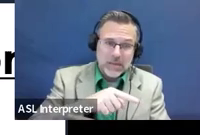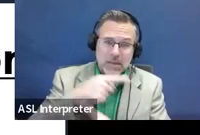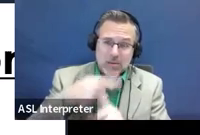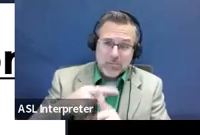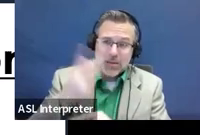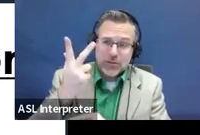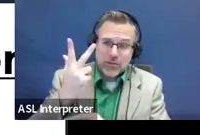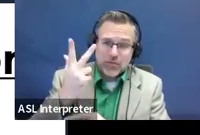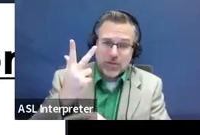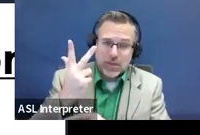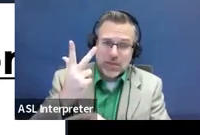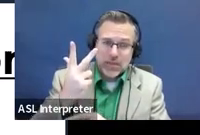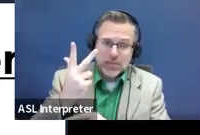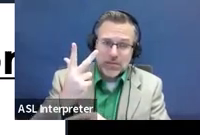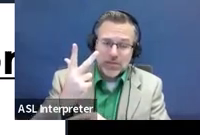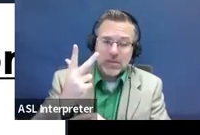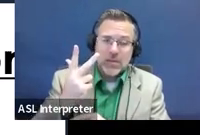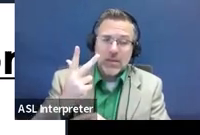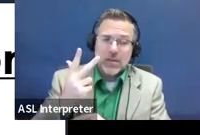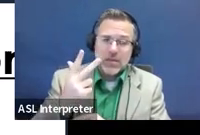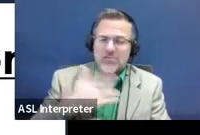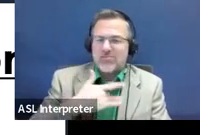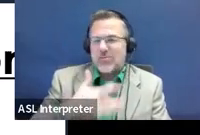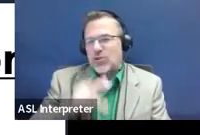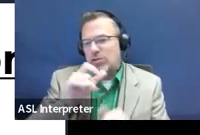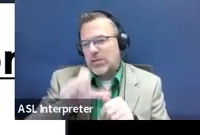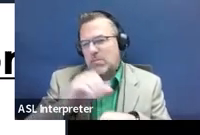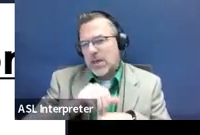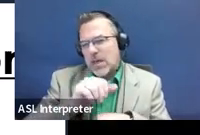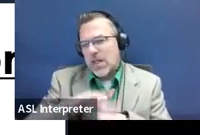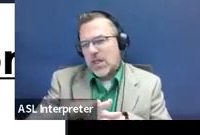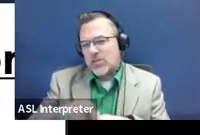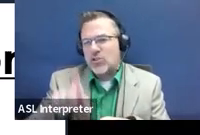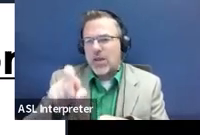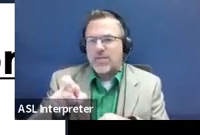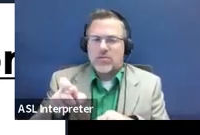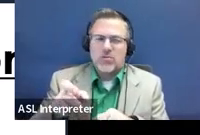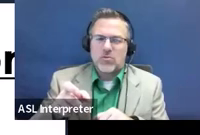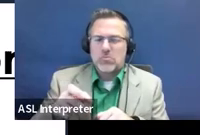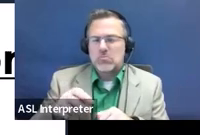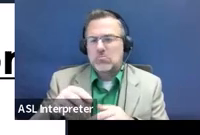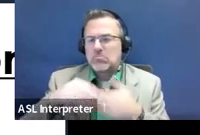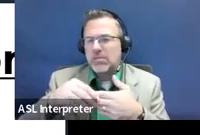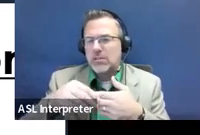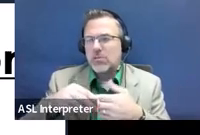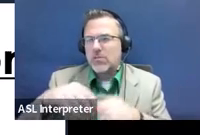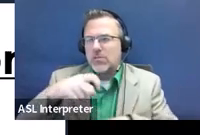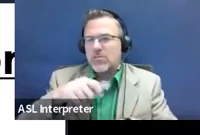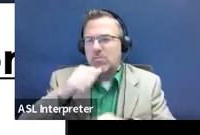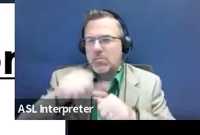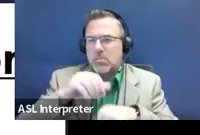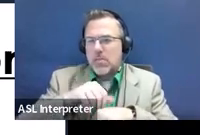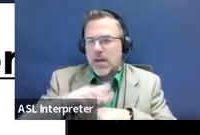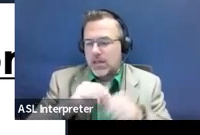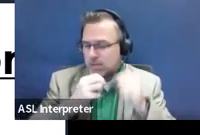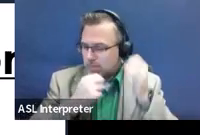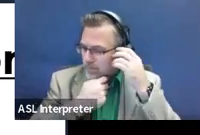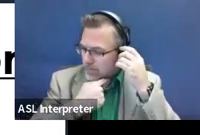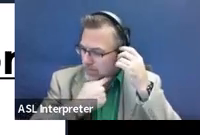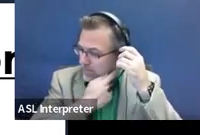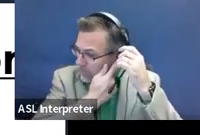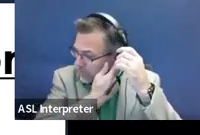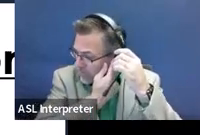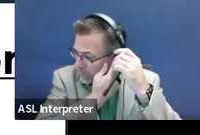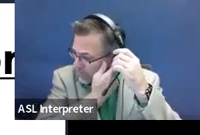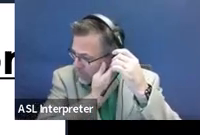know, usually you're mailing it. So you need to leave some time for the mail. So really you should be mailing it